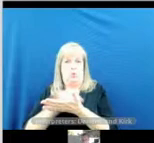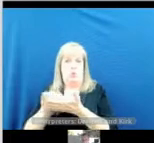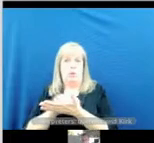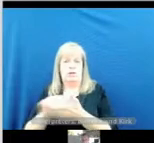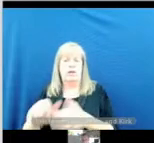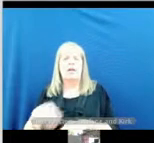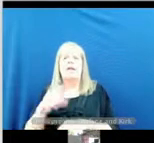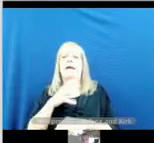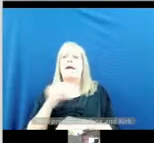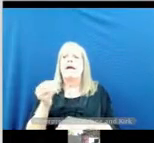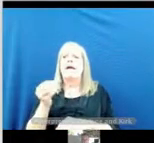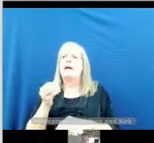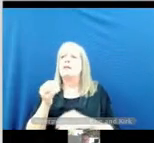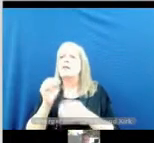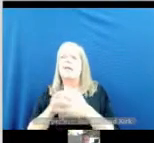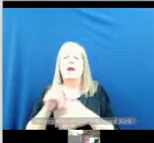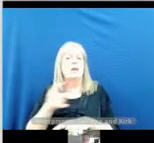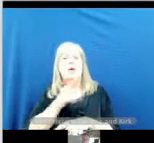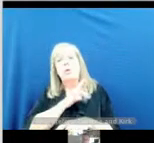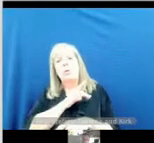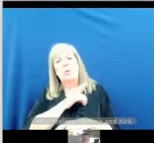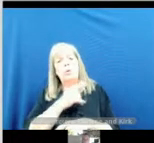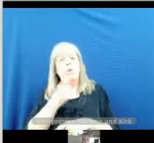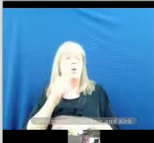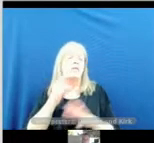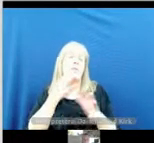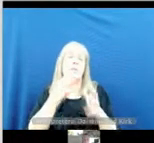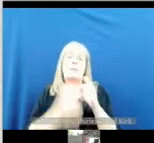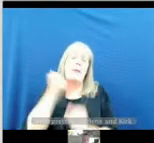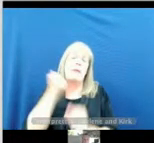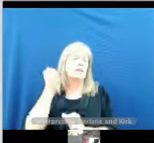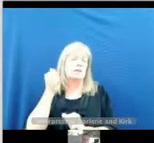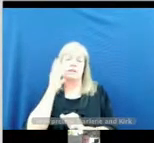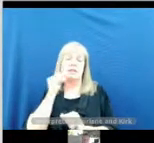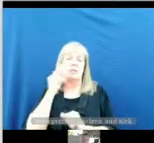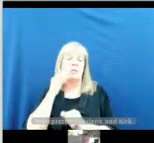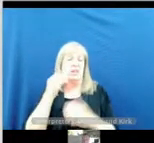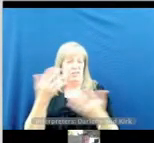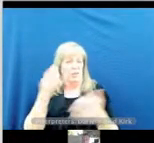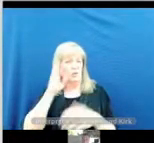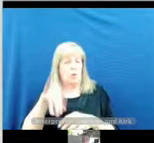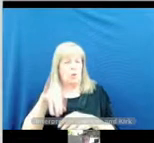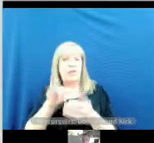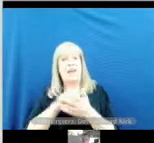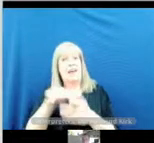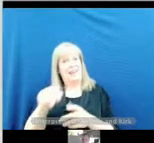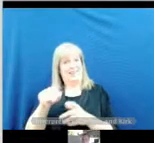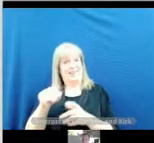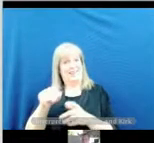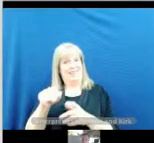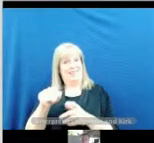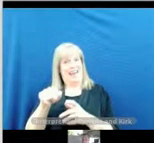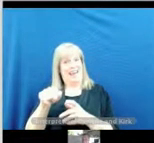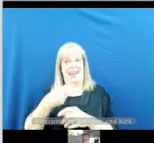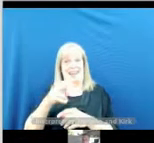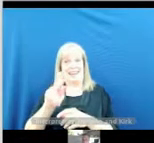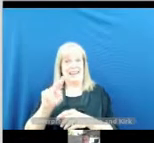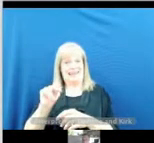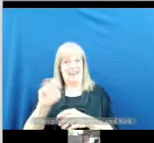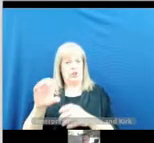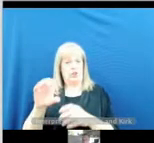has been one of the best experiences because, as you can imagine, this is the deafblind in terms